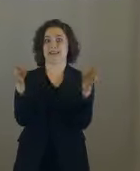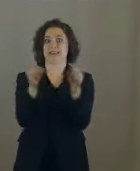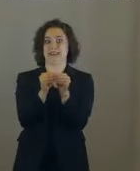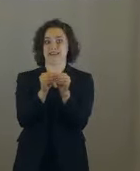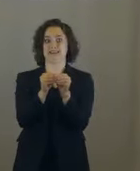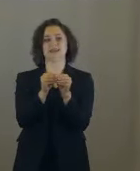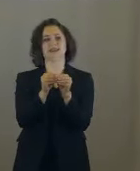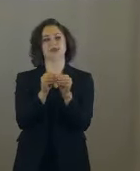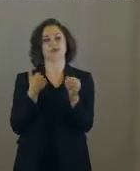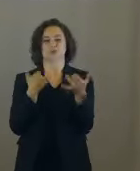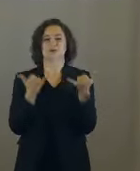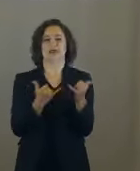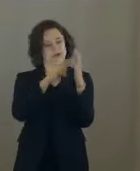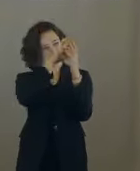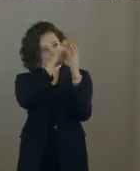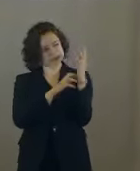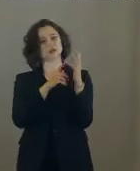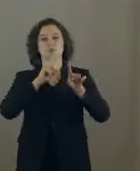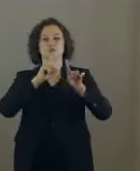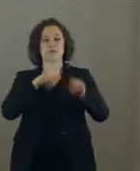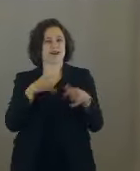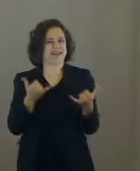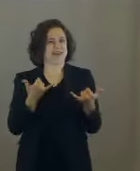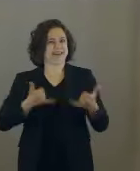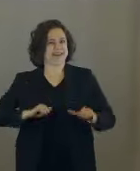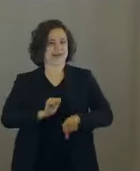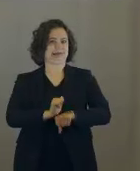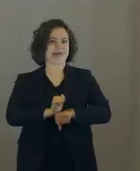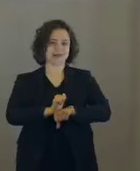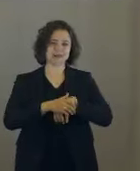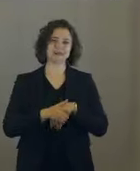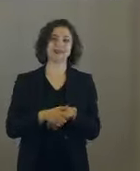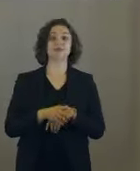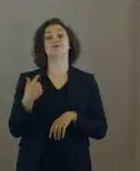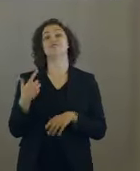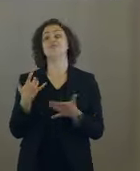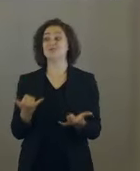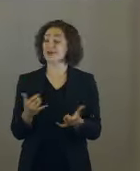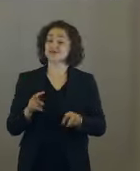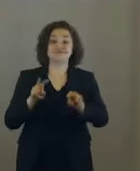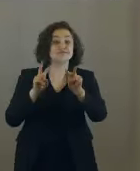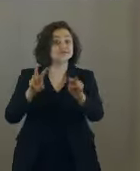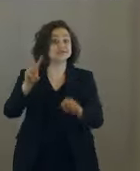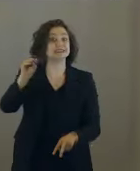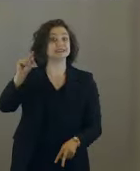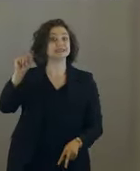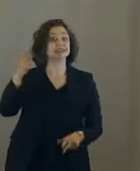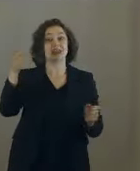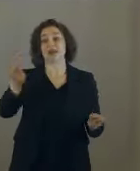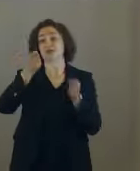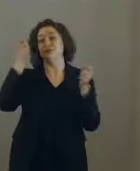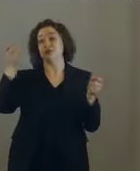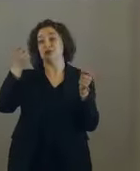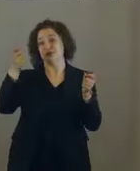conference. A report is being compiled. And again, we look forward to our 60th anniversary celebration later